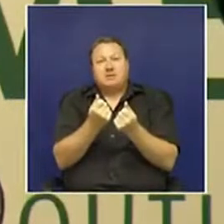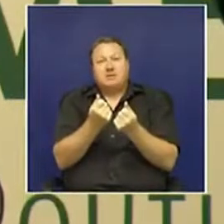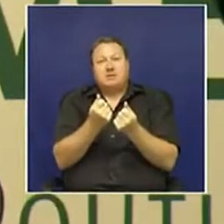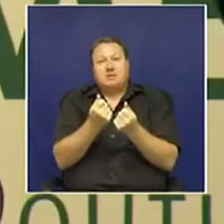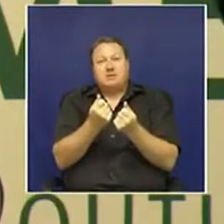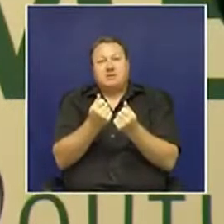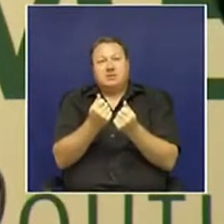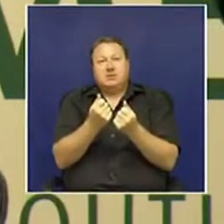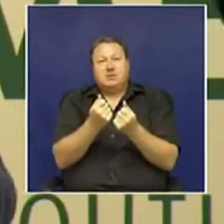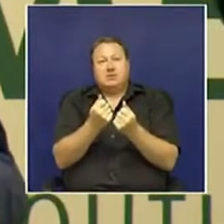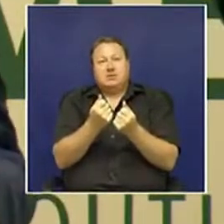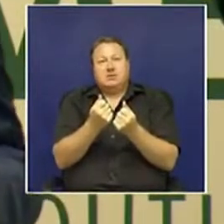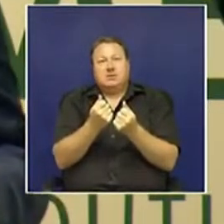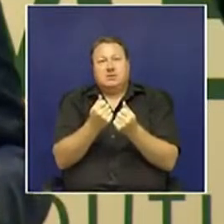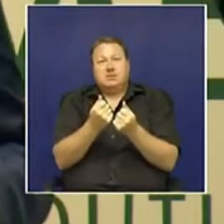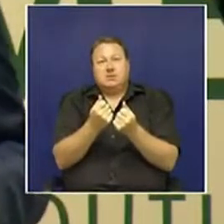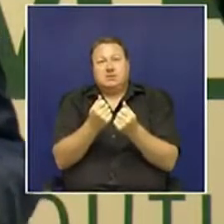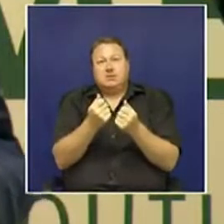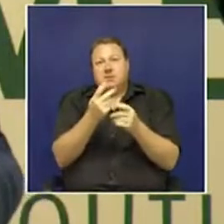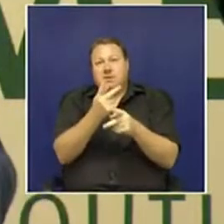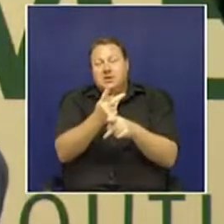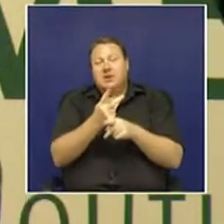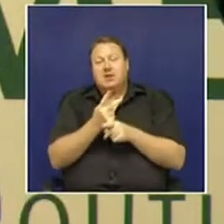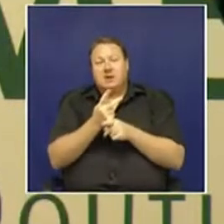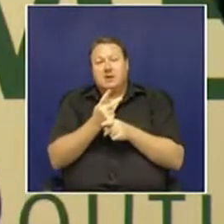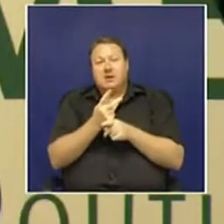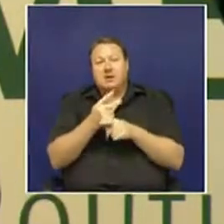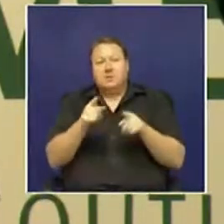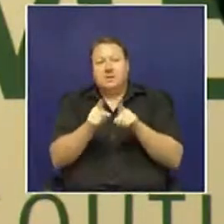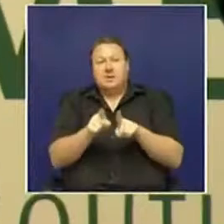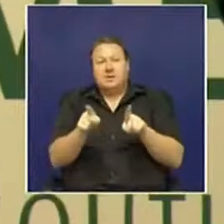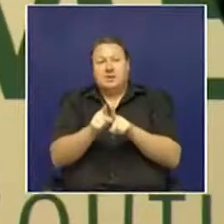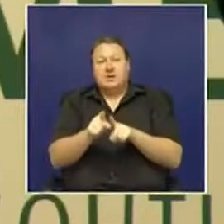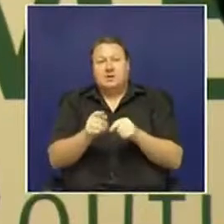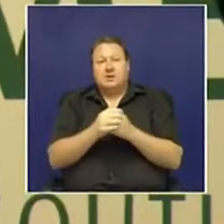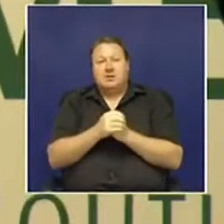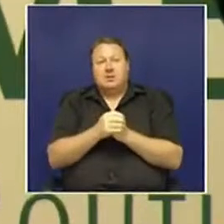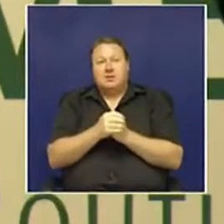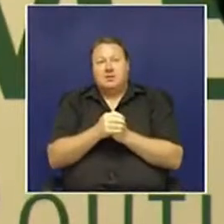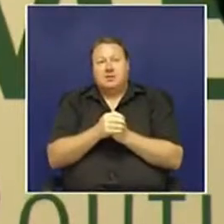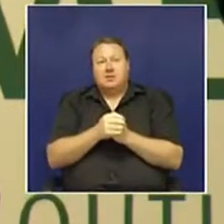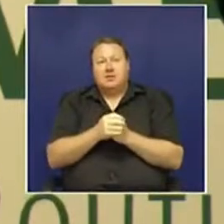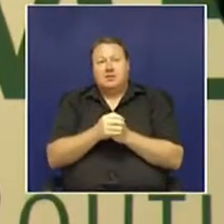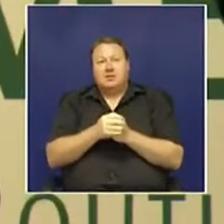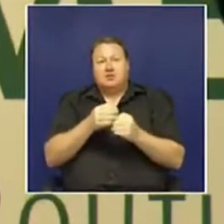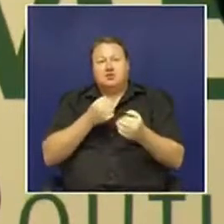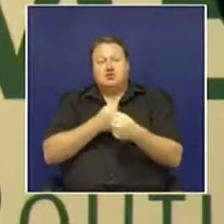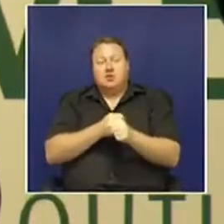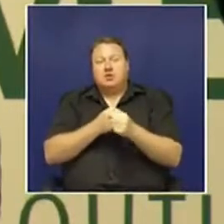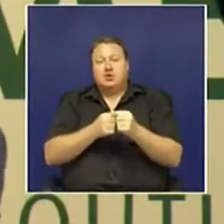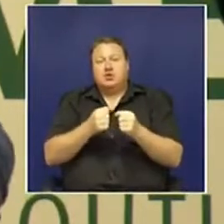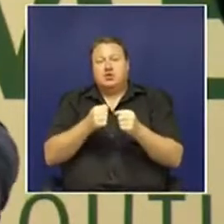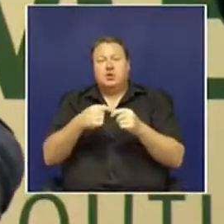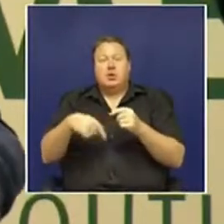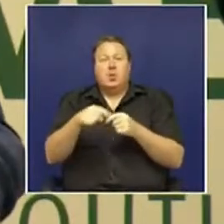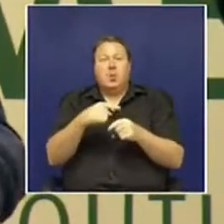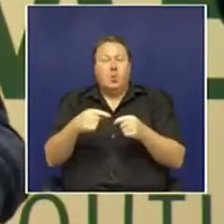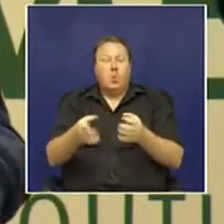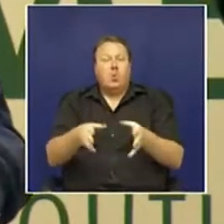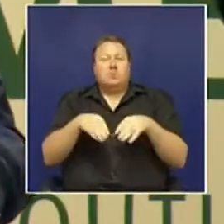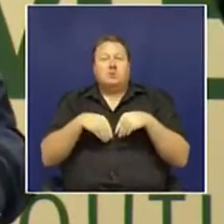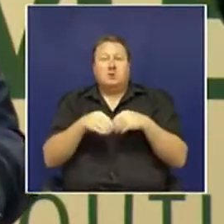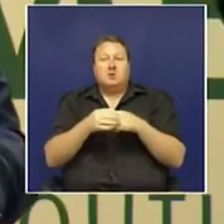principles-led fiscal anchor. We are already reaping the fruits of this strategy. The consolidated